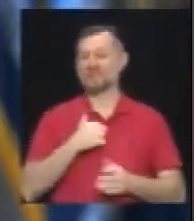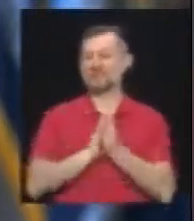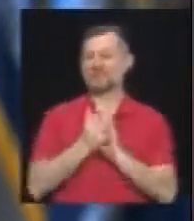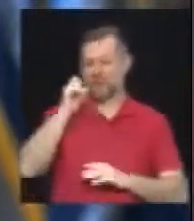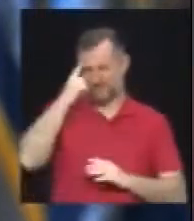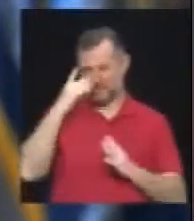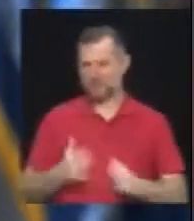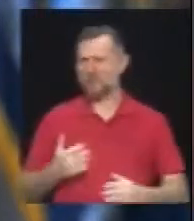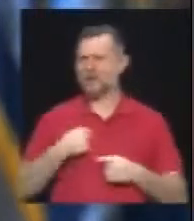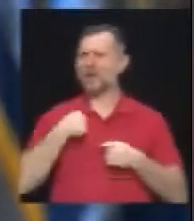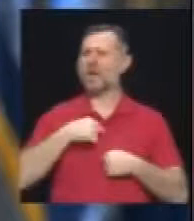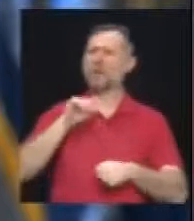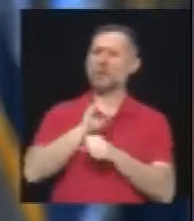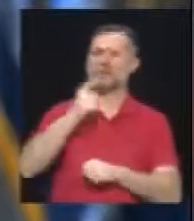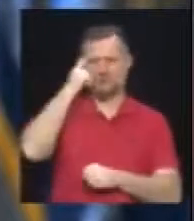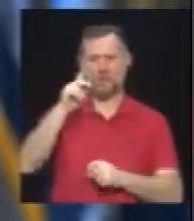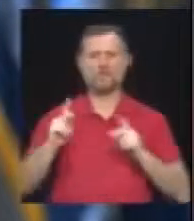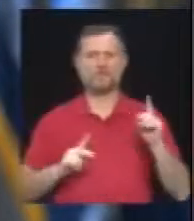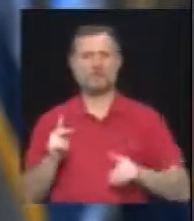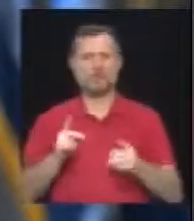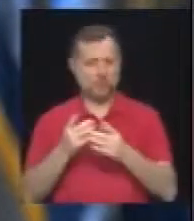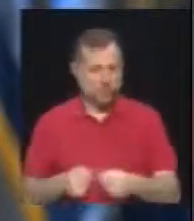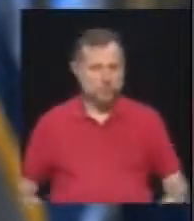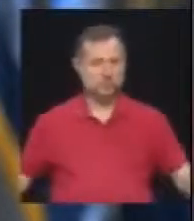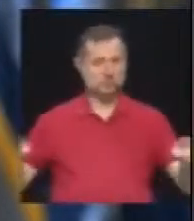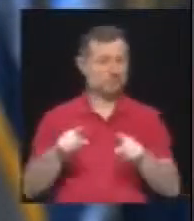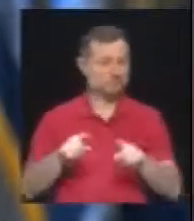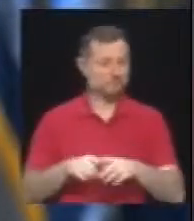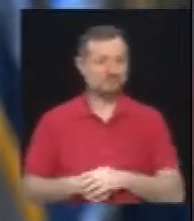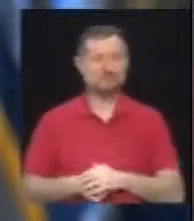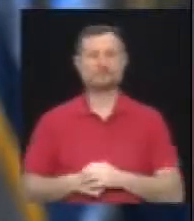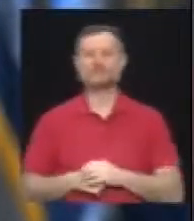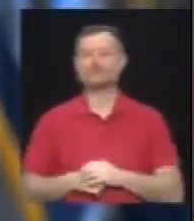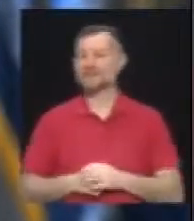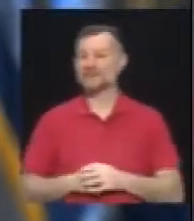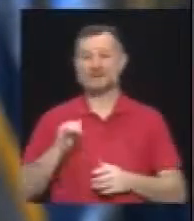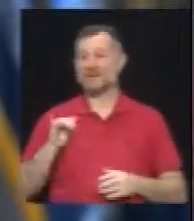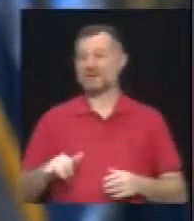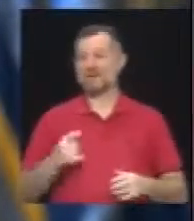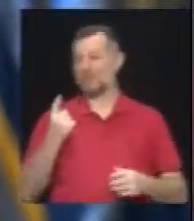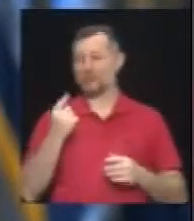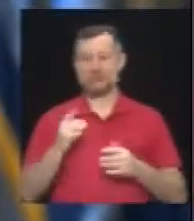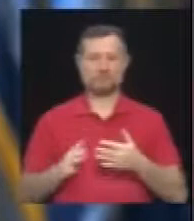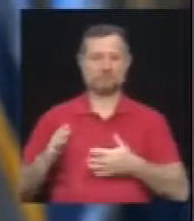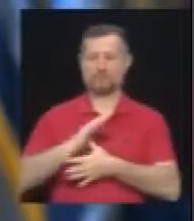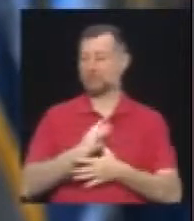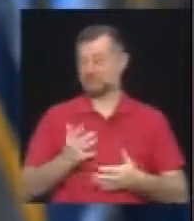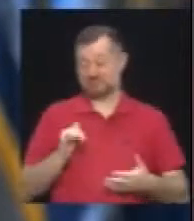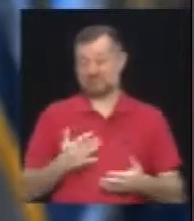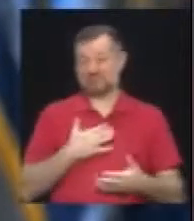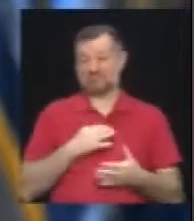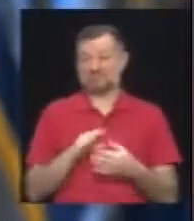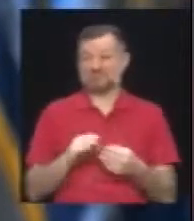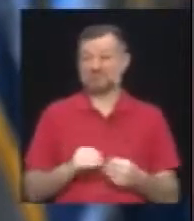people. I work for you. And to me, that is everything. My faith has been